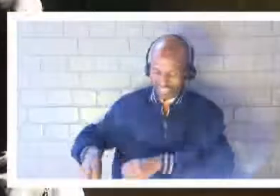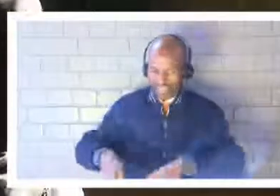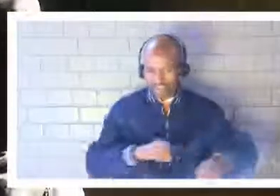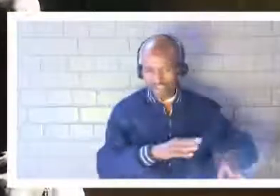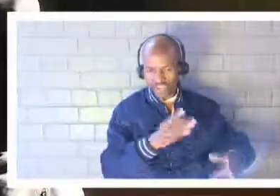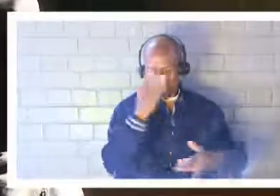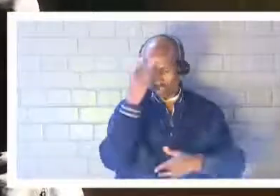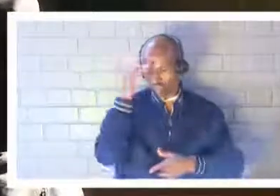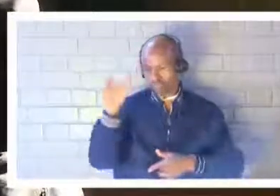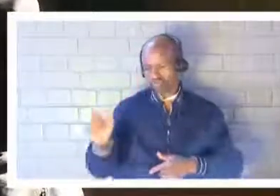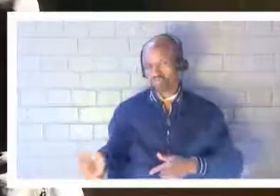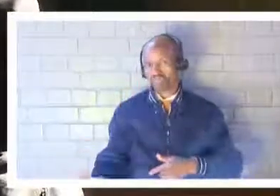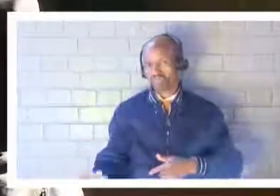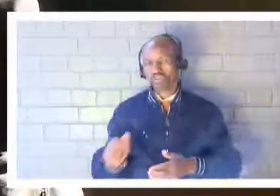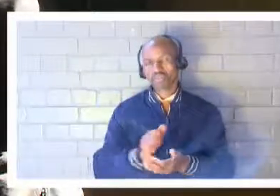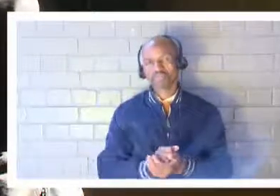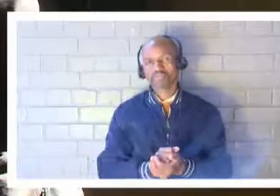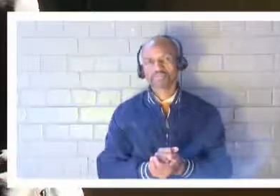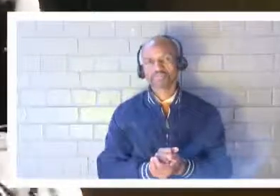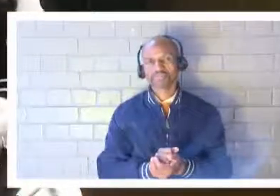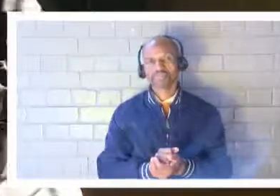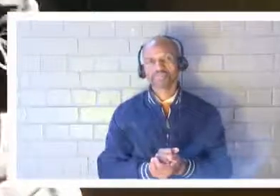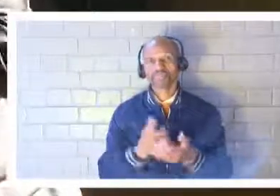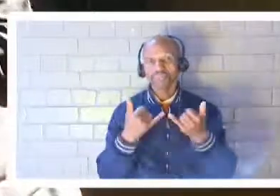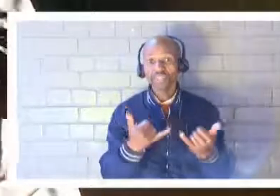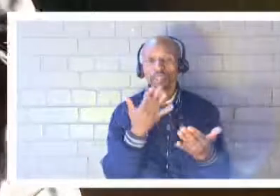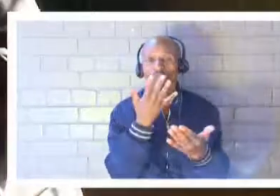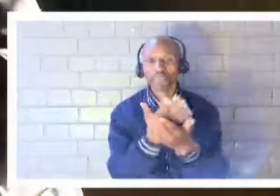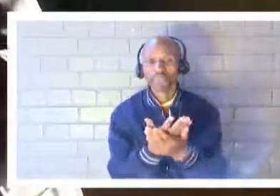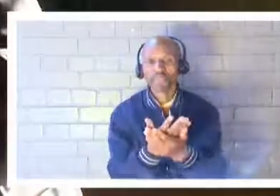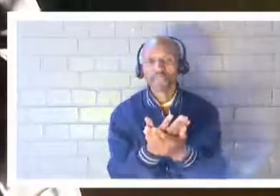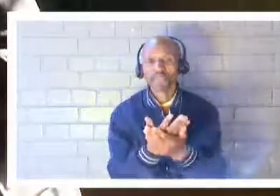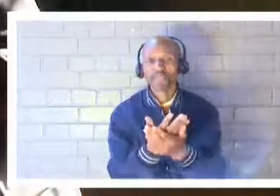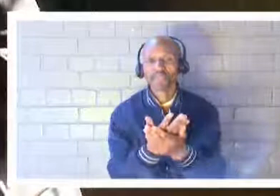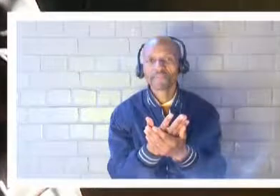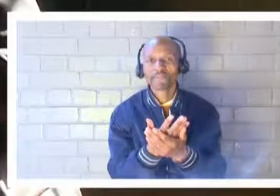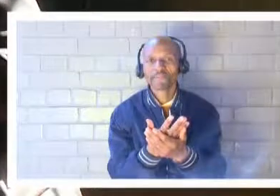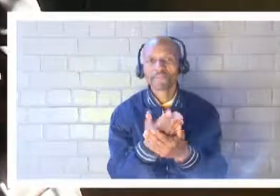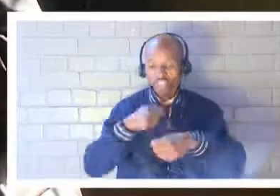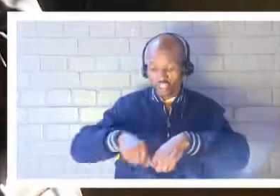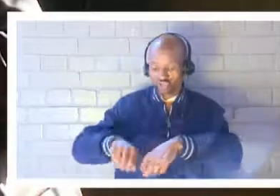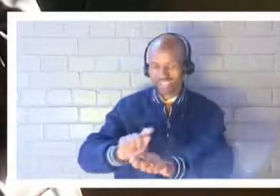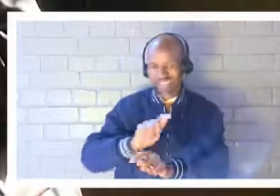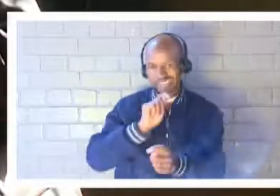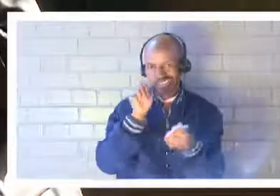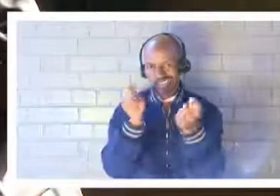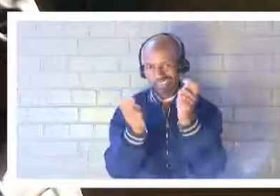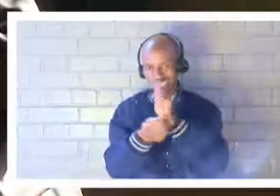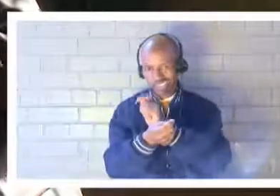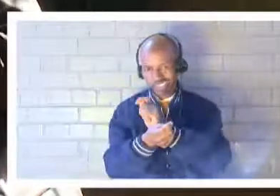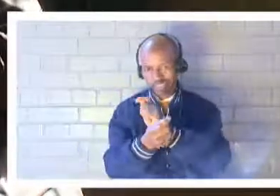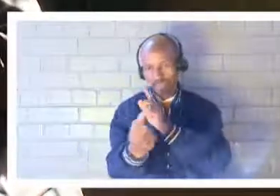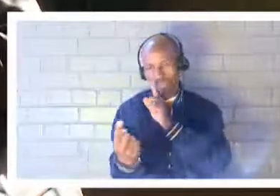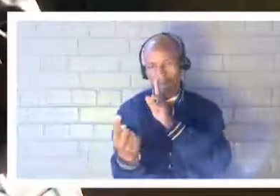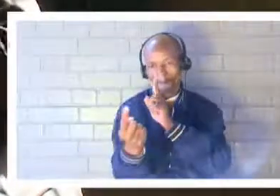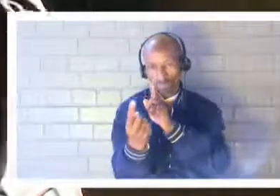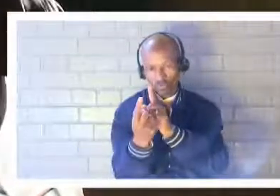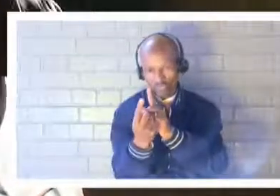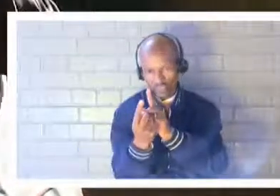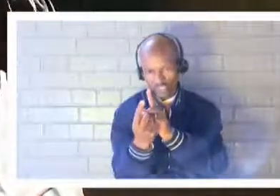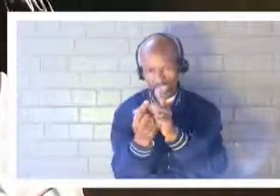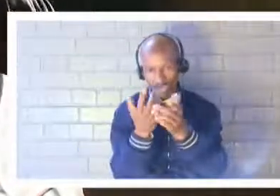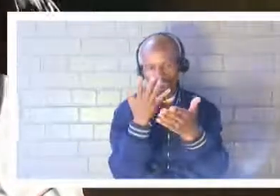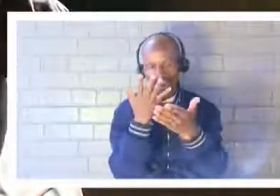the patient. So we should be able, Chair, to actually change this approach and then